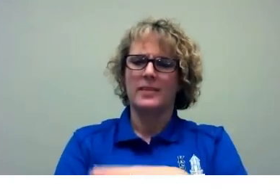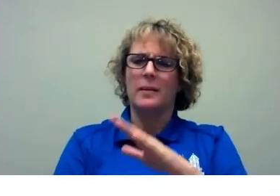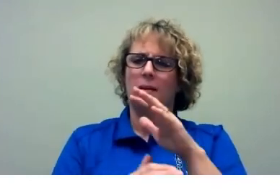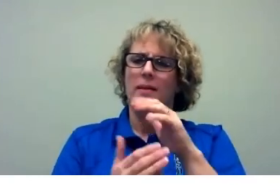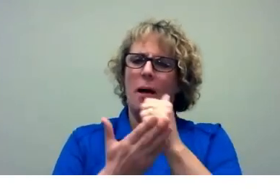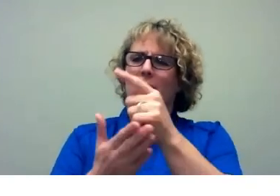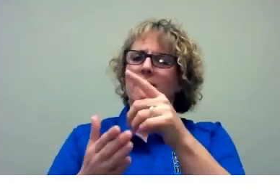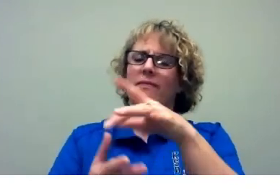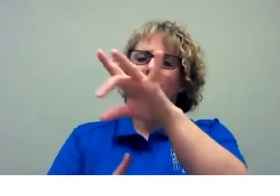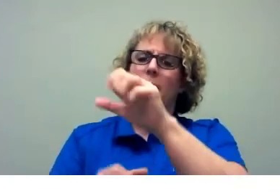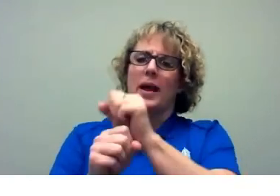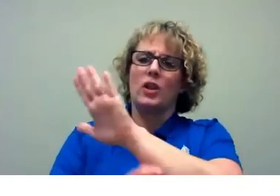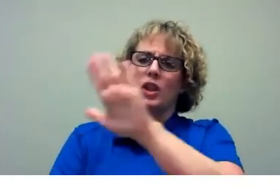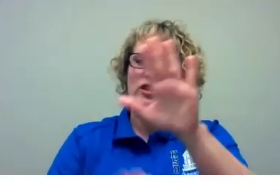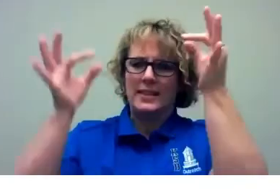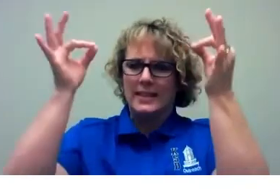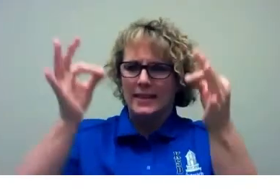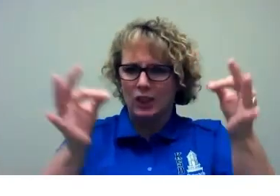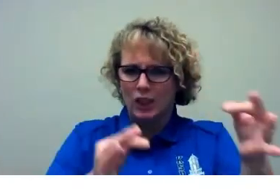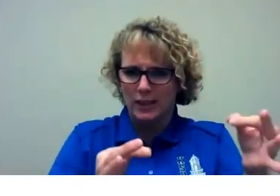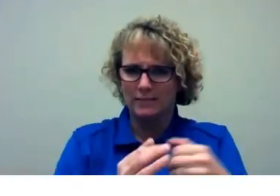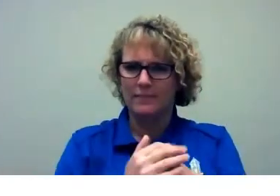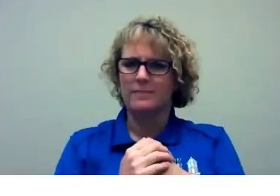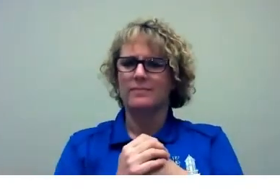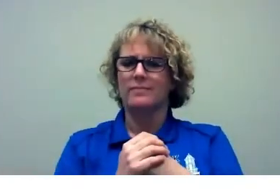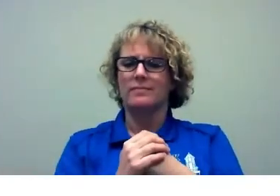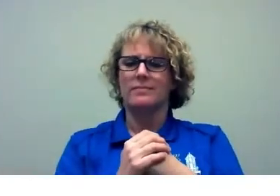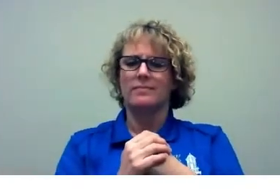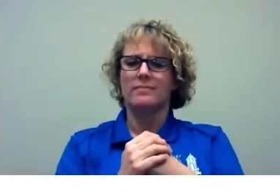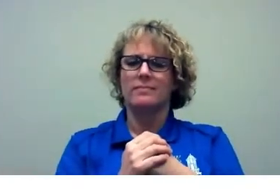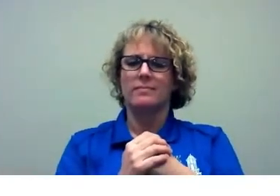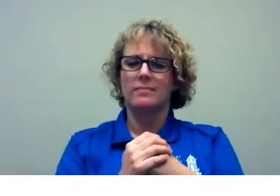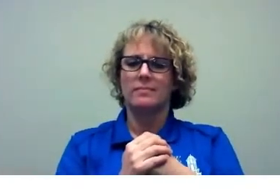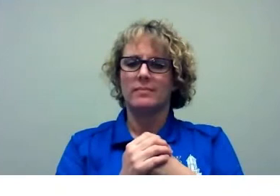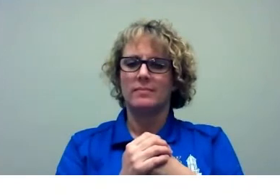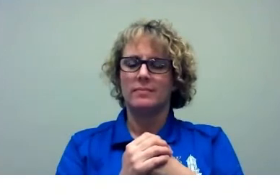to help them find their path.